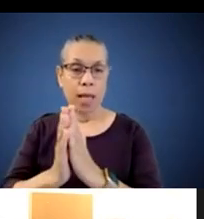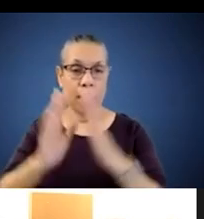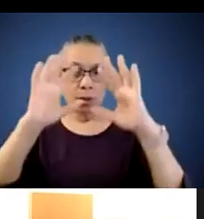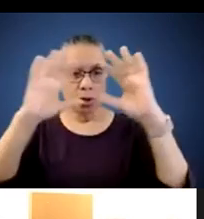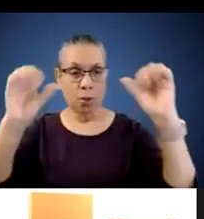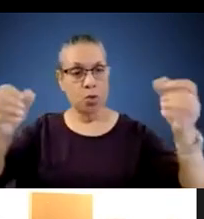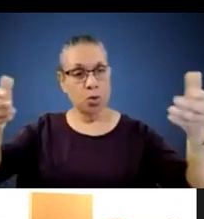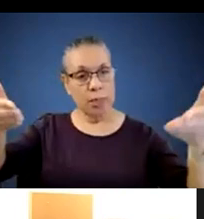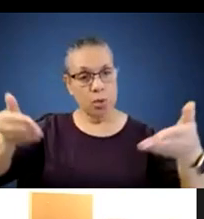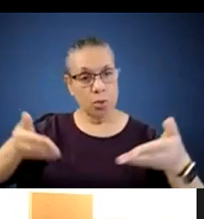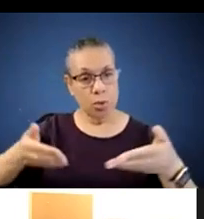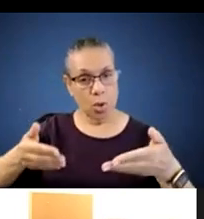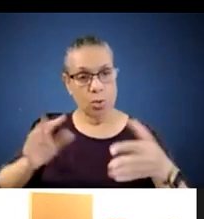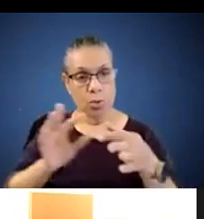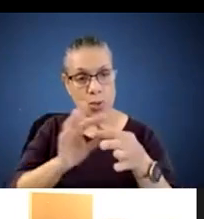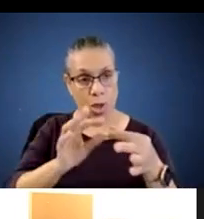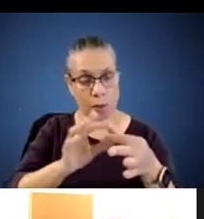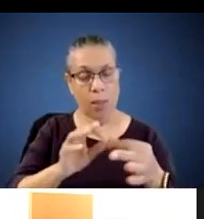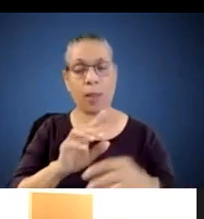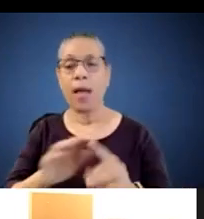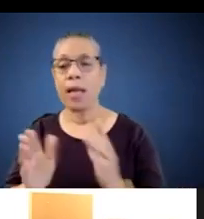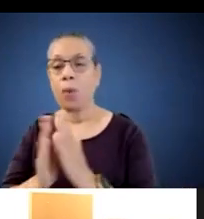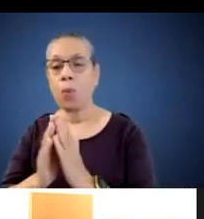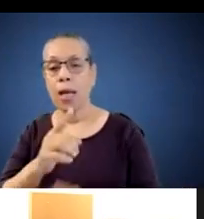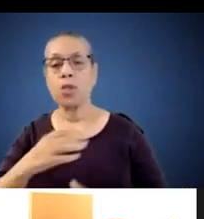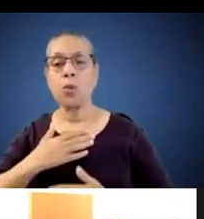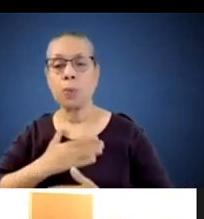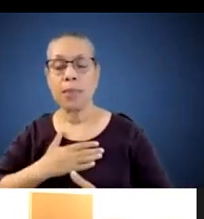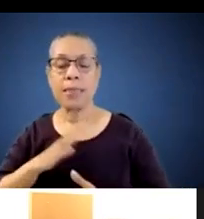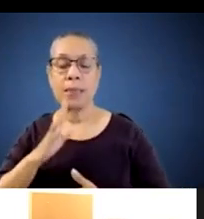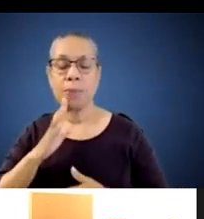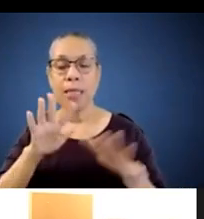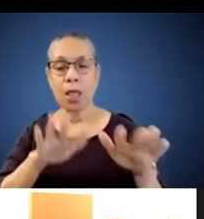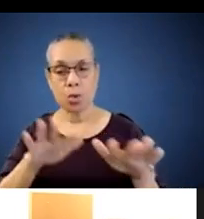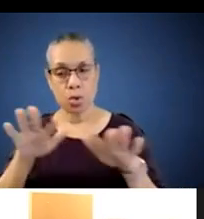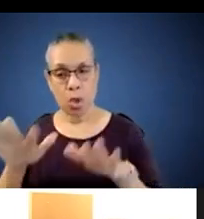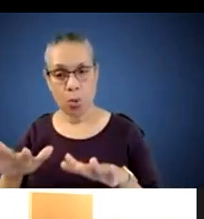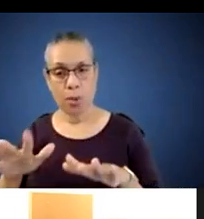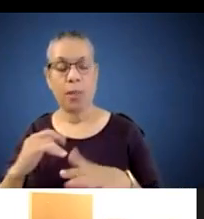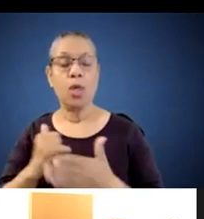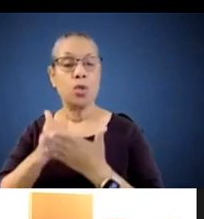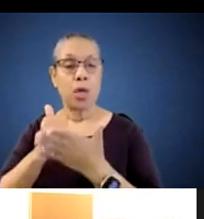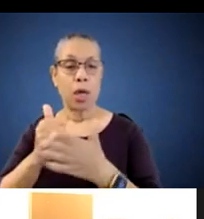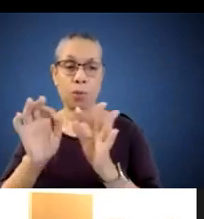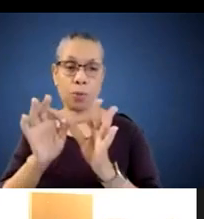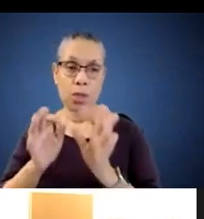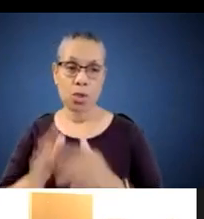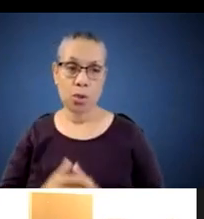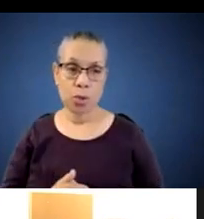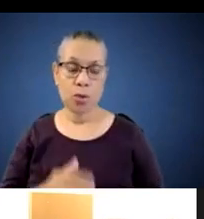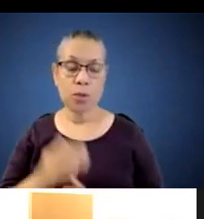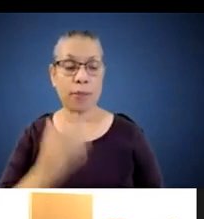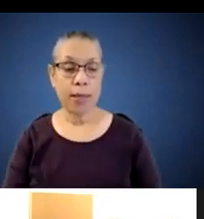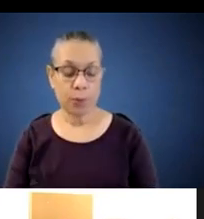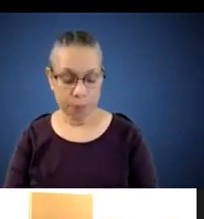in to director remarks I'd also like to remind everyone to please speak at a slower pace for to assist our interpreters thank